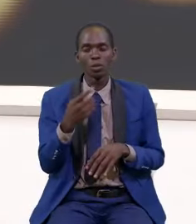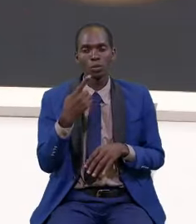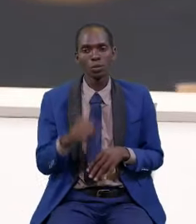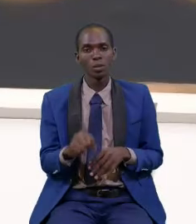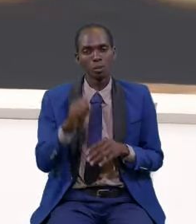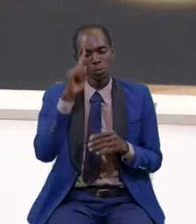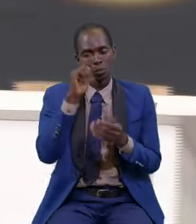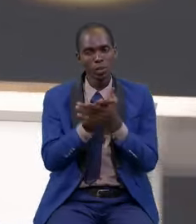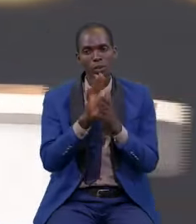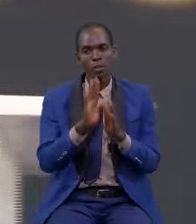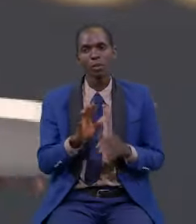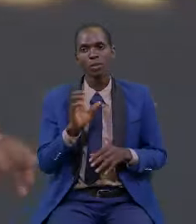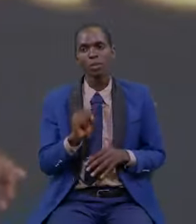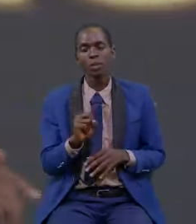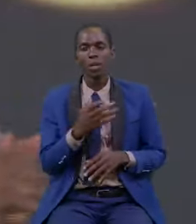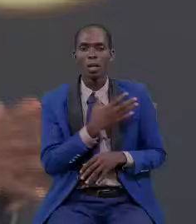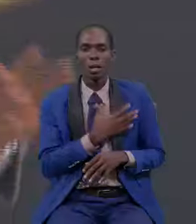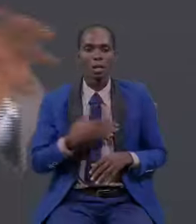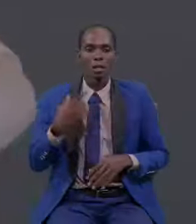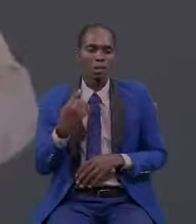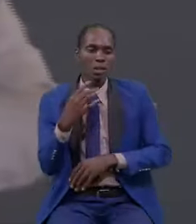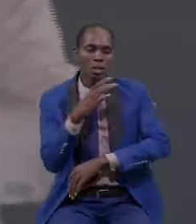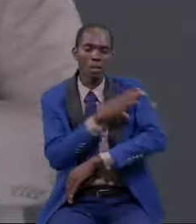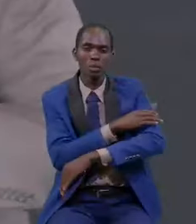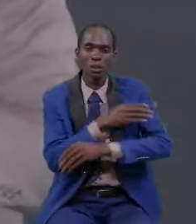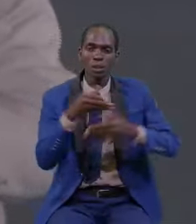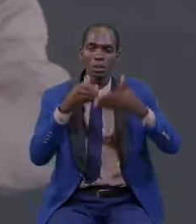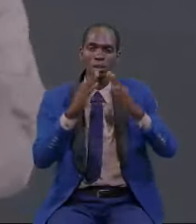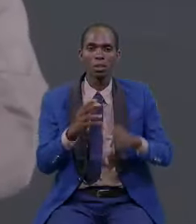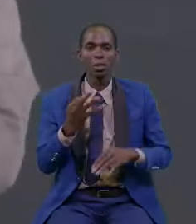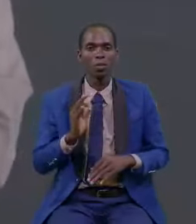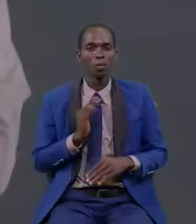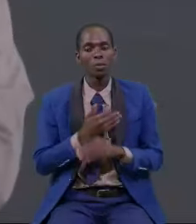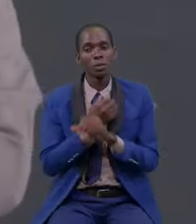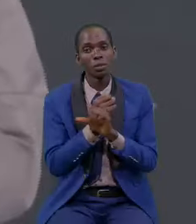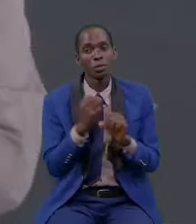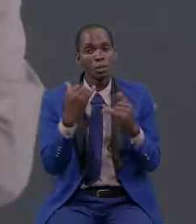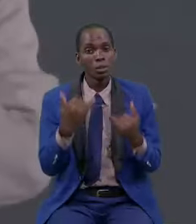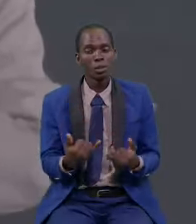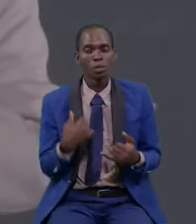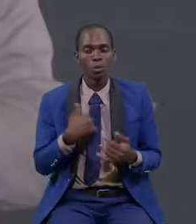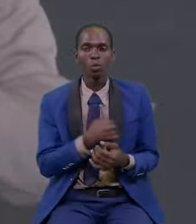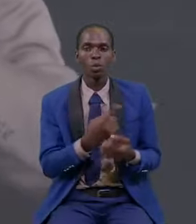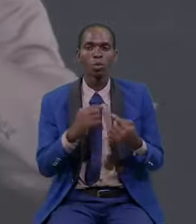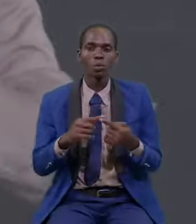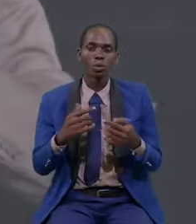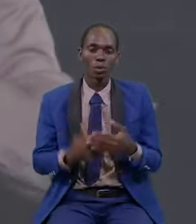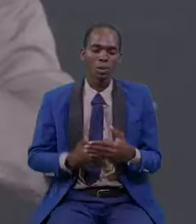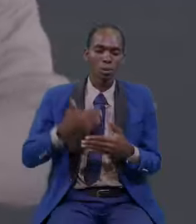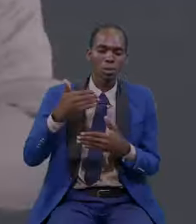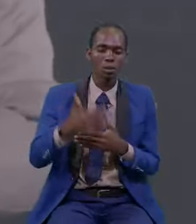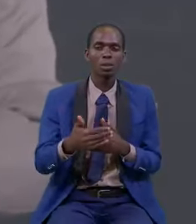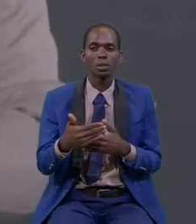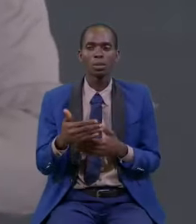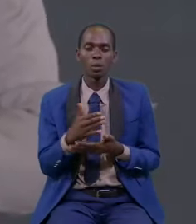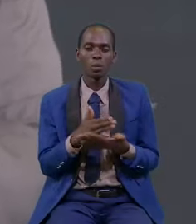the captain of our salvation. Now we come to the next part of our looking